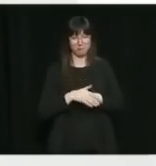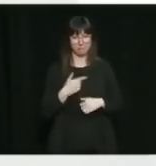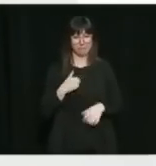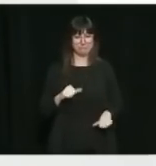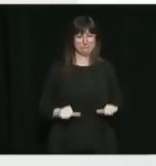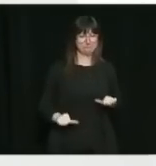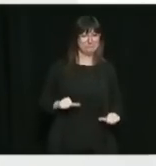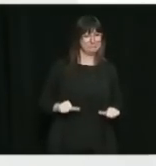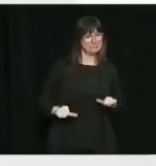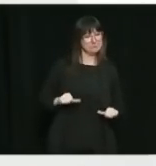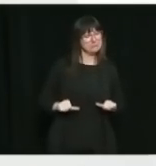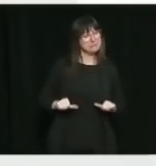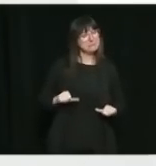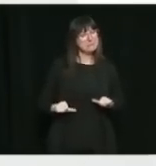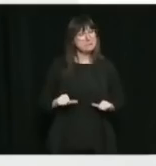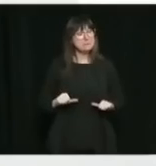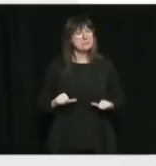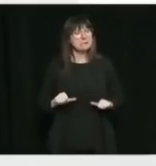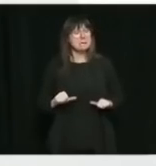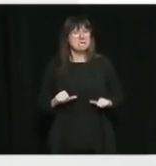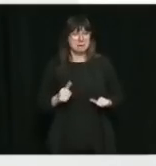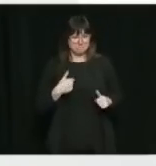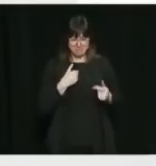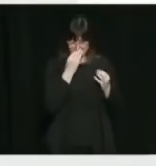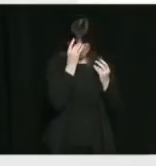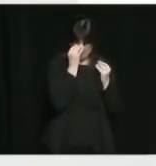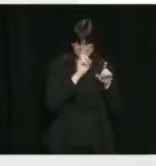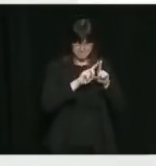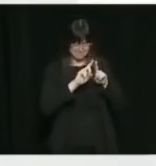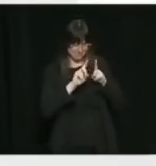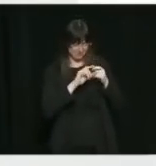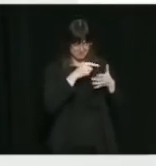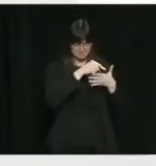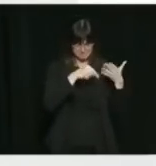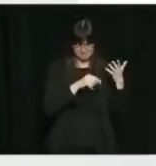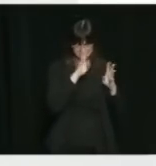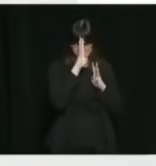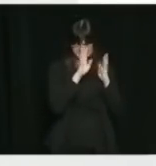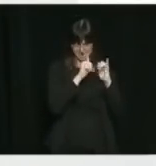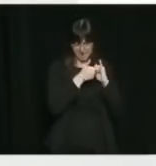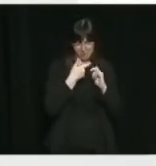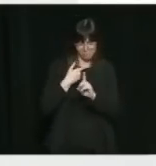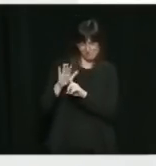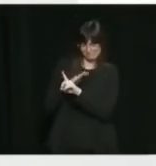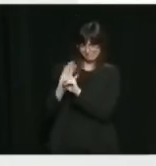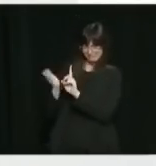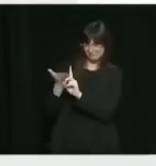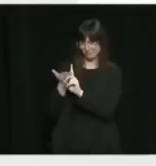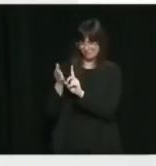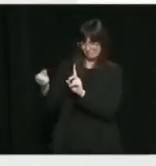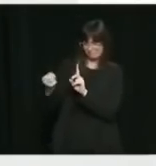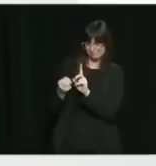a little trepidatious about it, and I was busy coming up with all sorts of arguments as to why